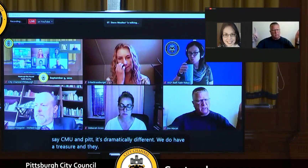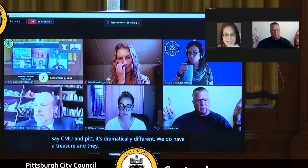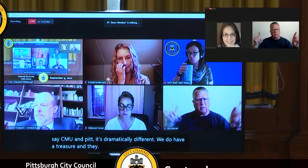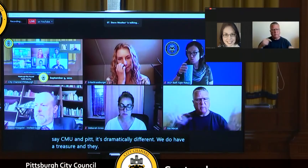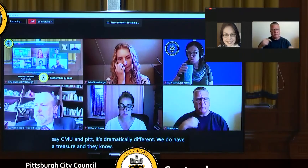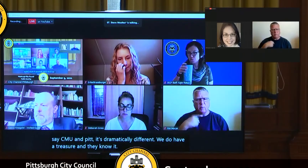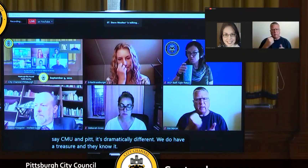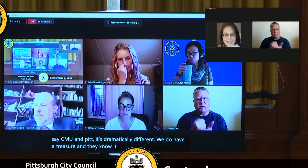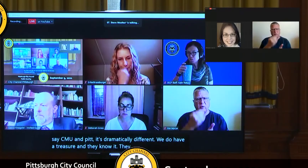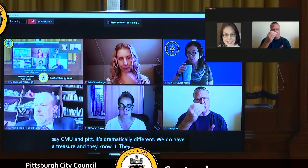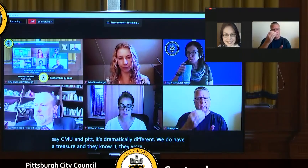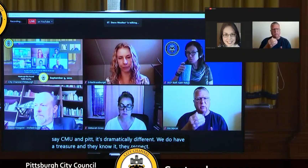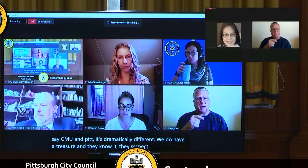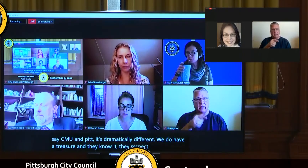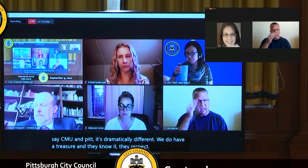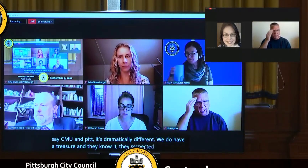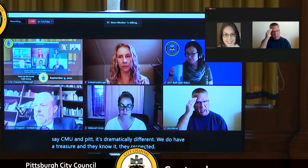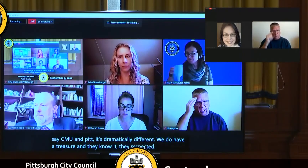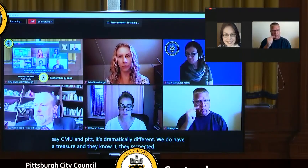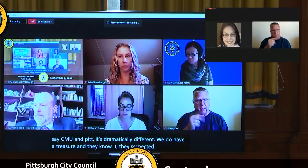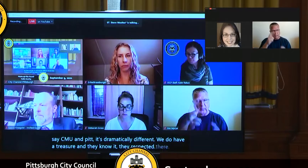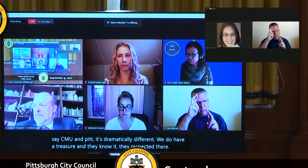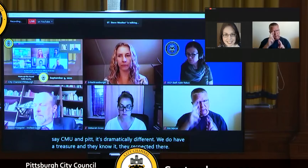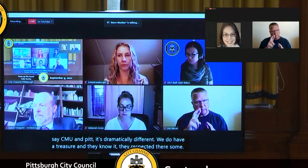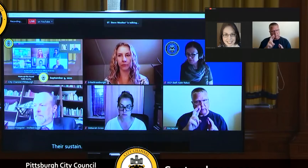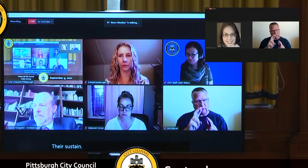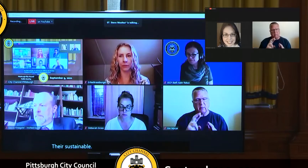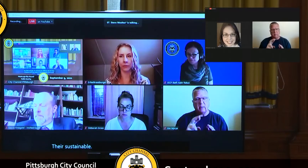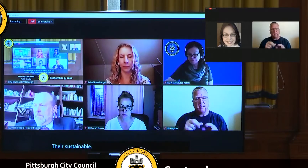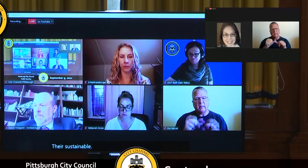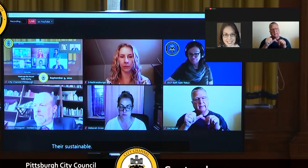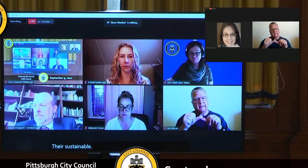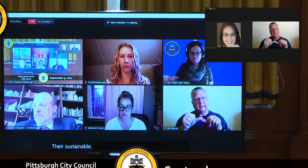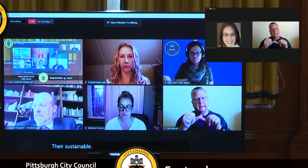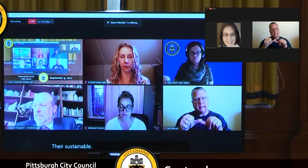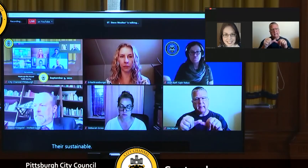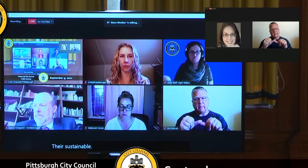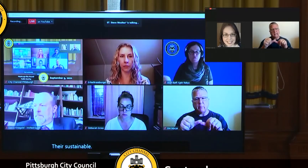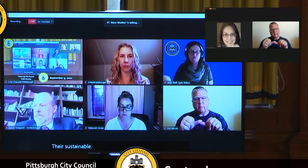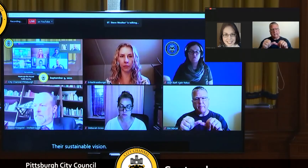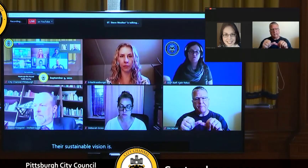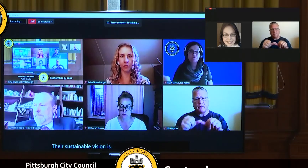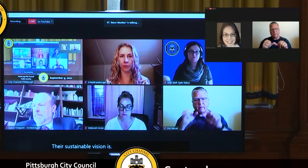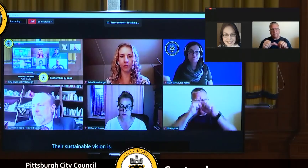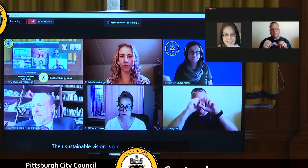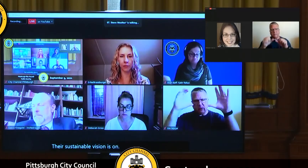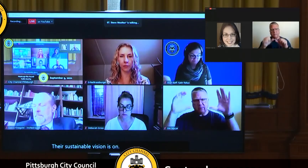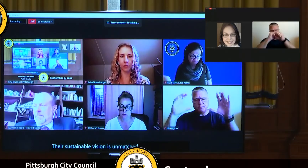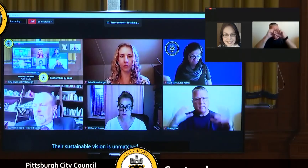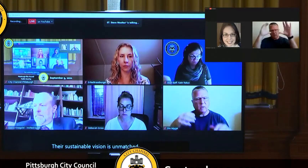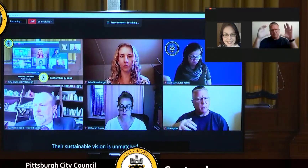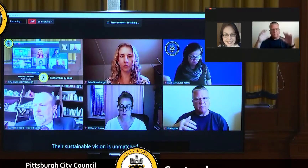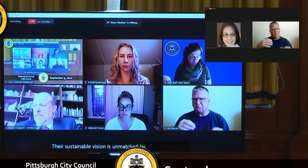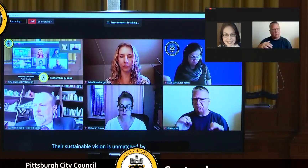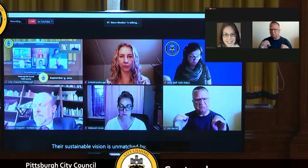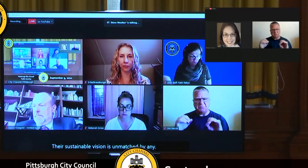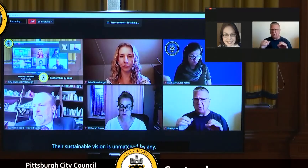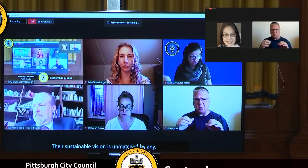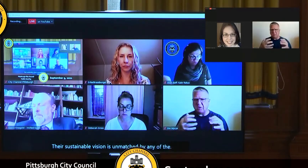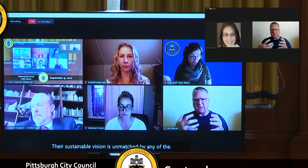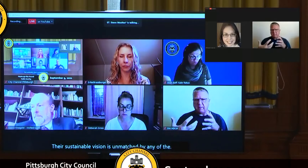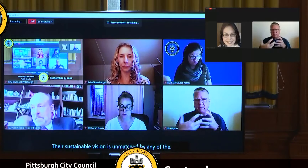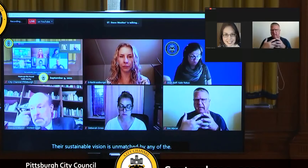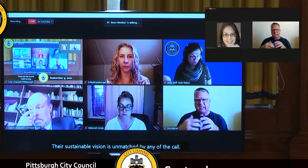it, they respect it. Their sustainable vision is unmatched by any of